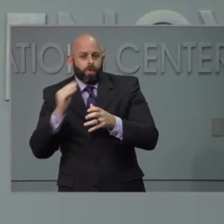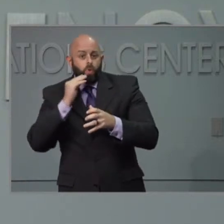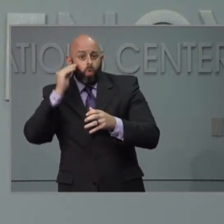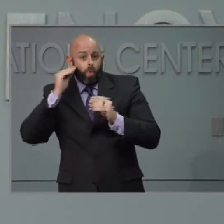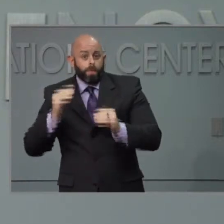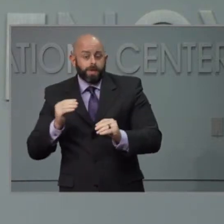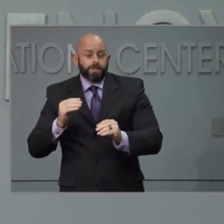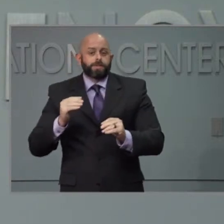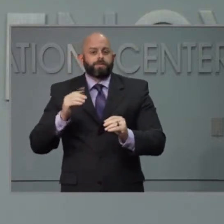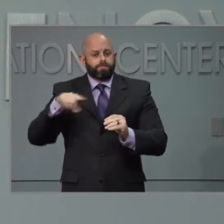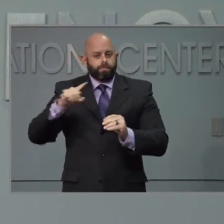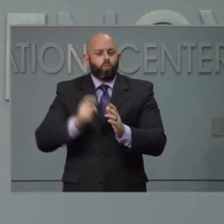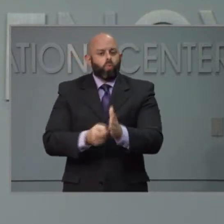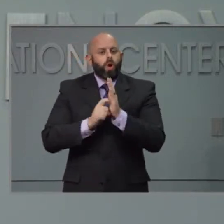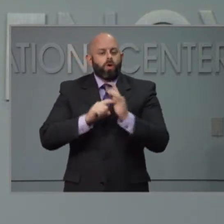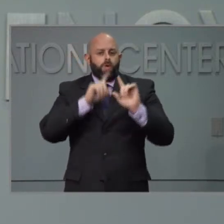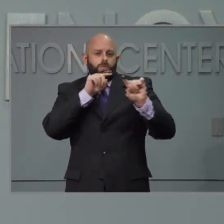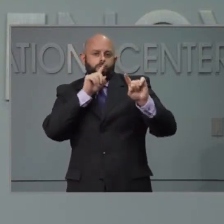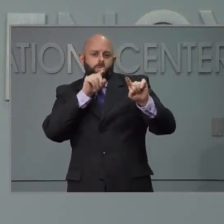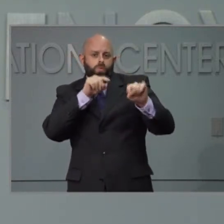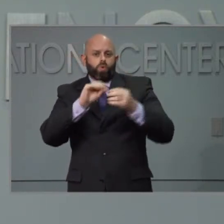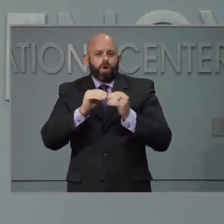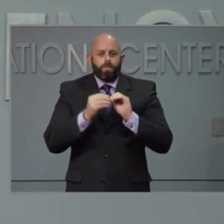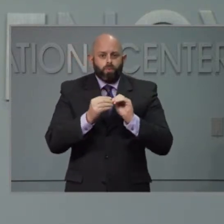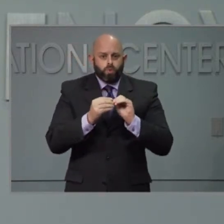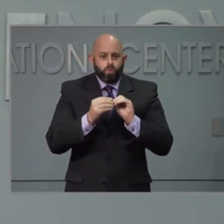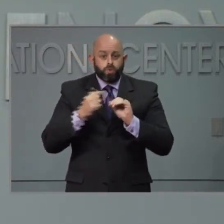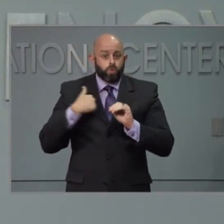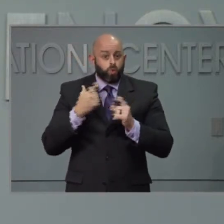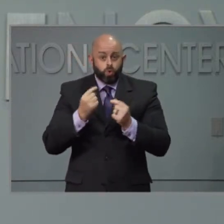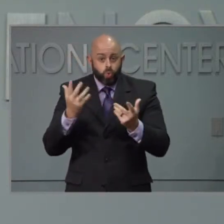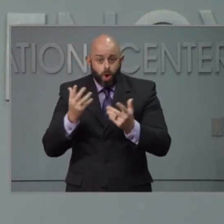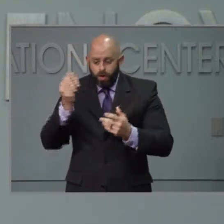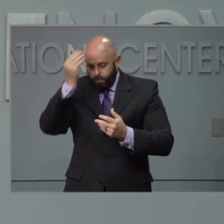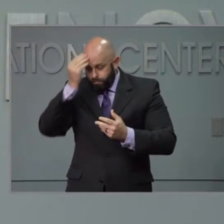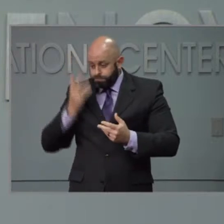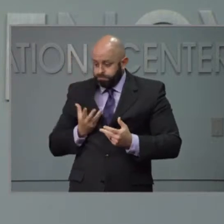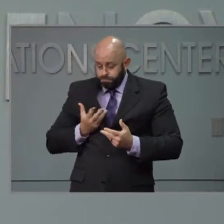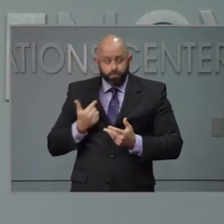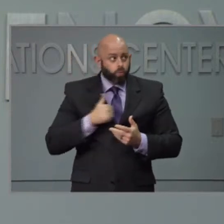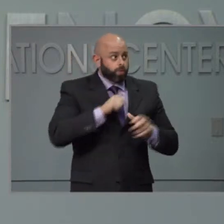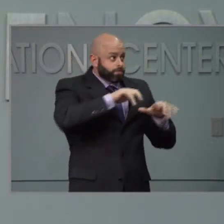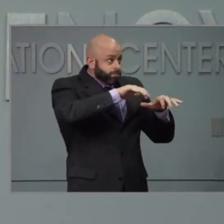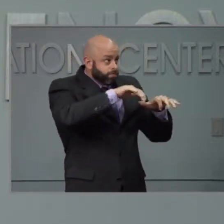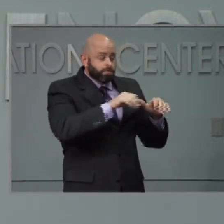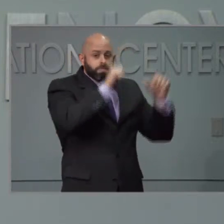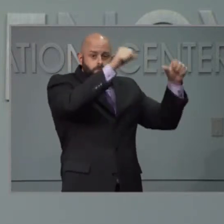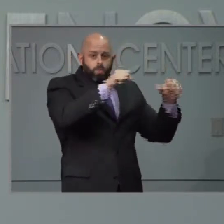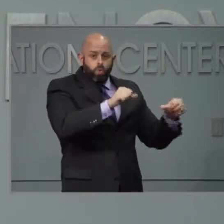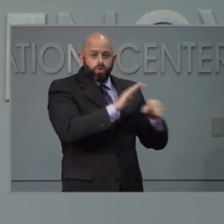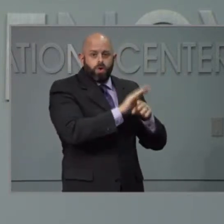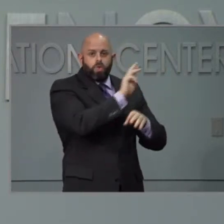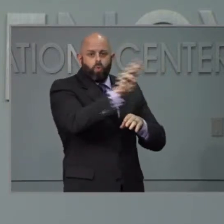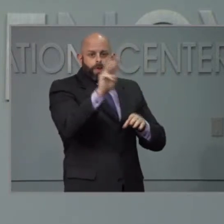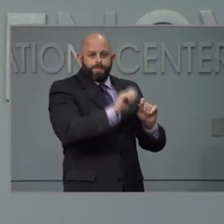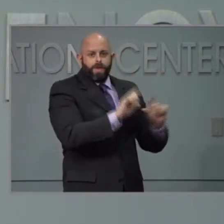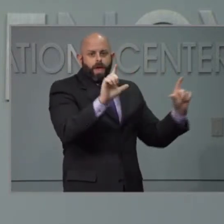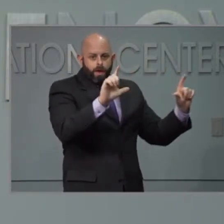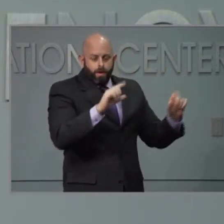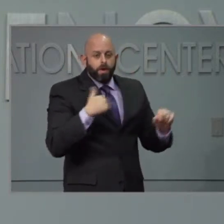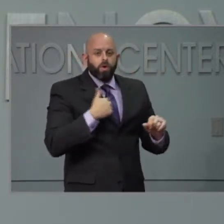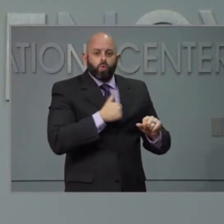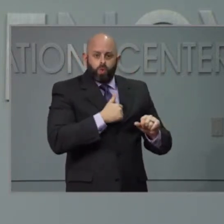folks are required to report that to us, and then we do post that information on a weekly basis on our website down to the name